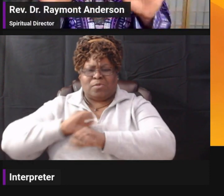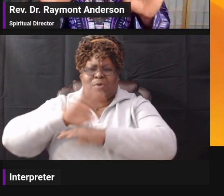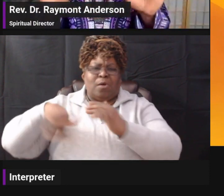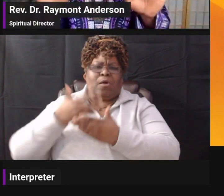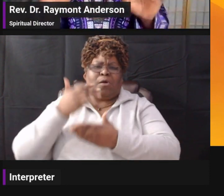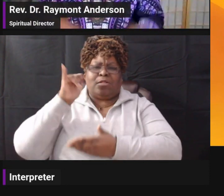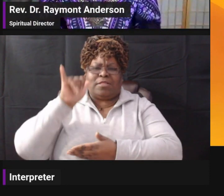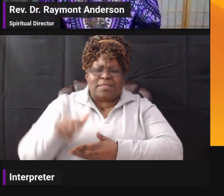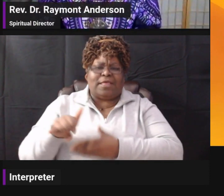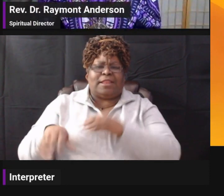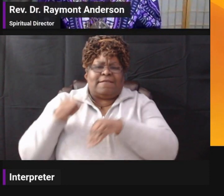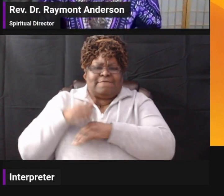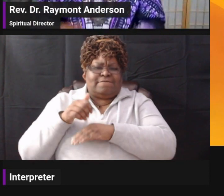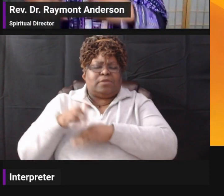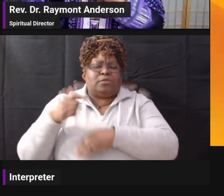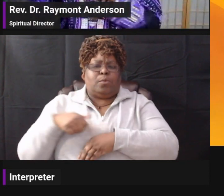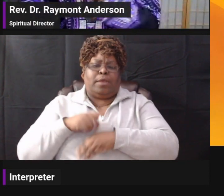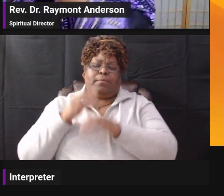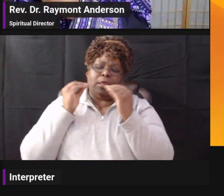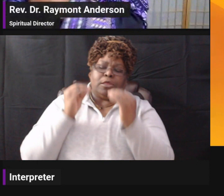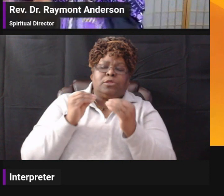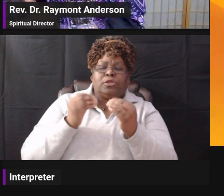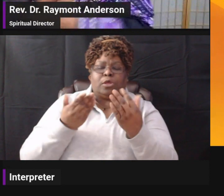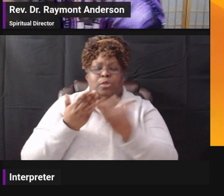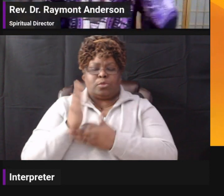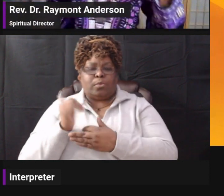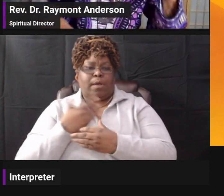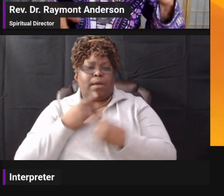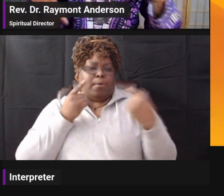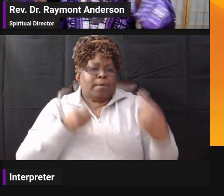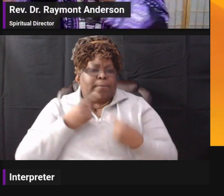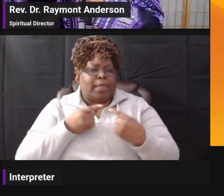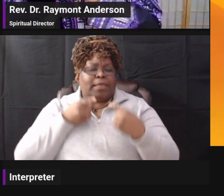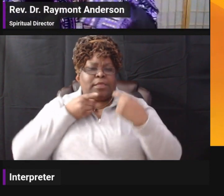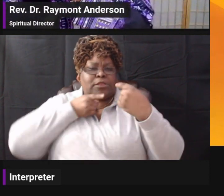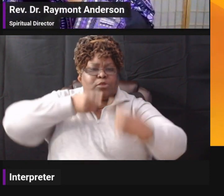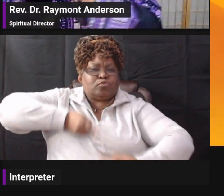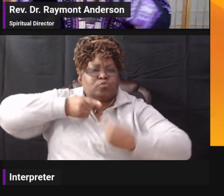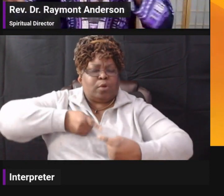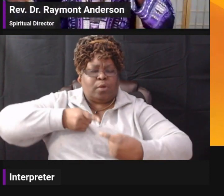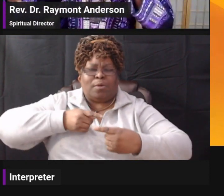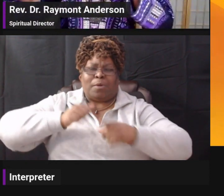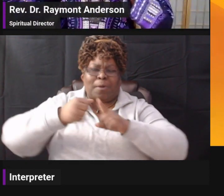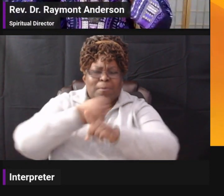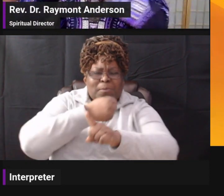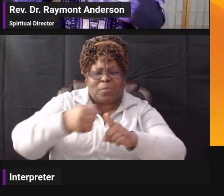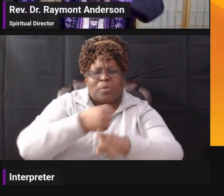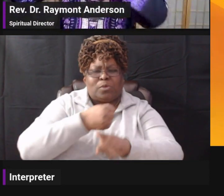of that goes into that. We have been conditioned through the trauma, conditioned through the